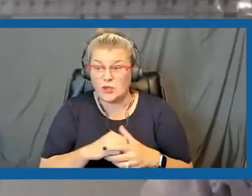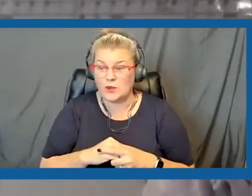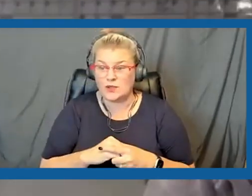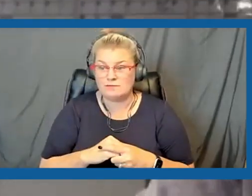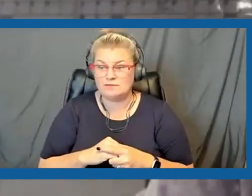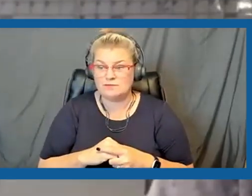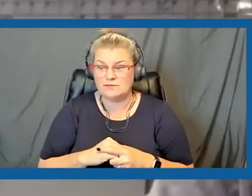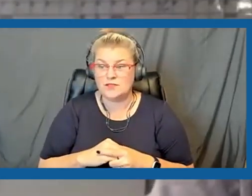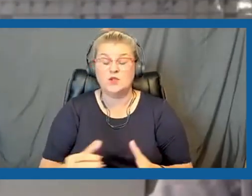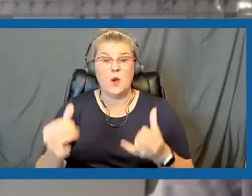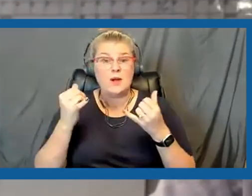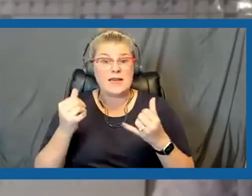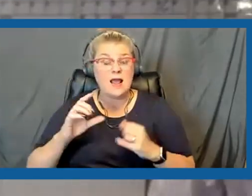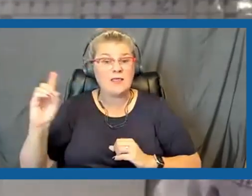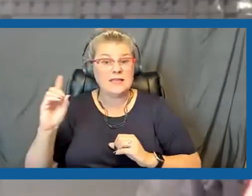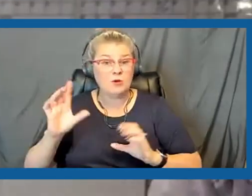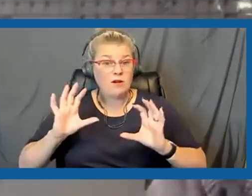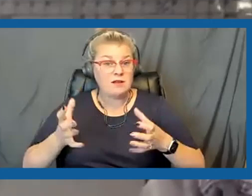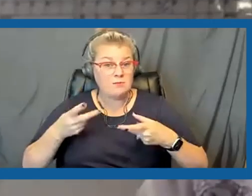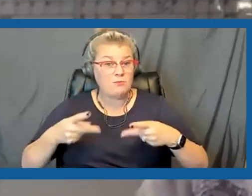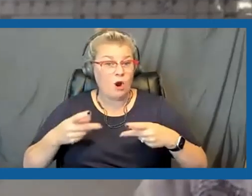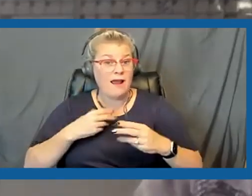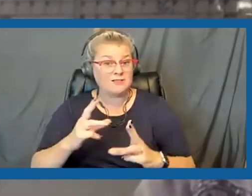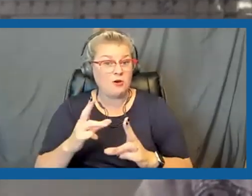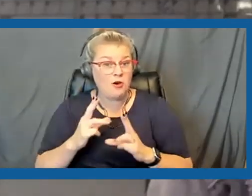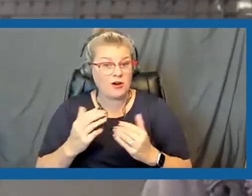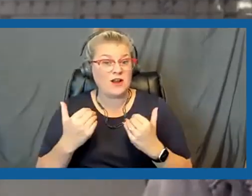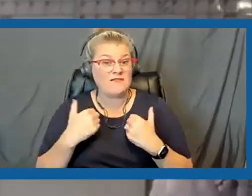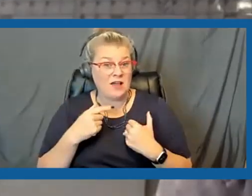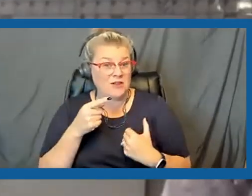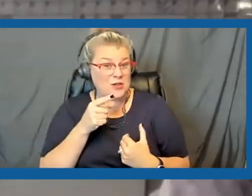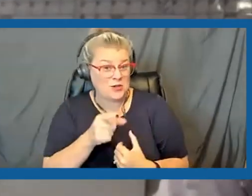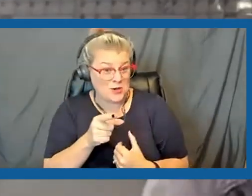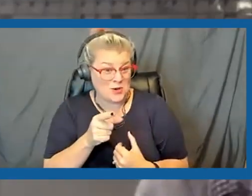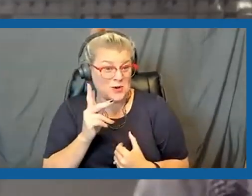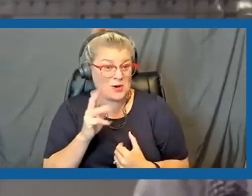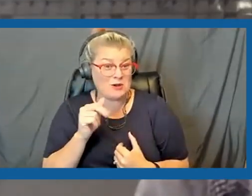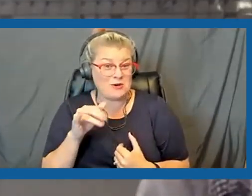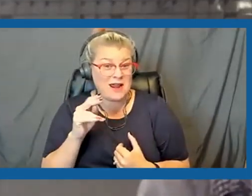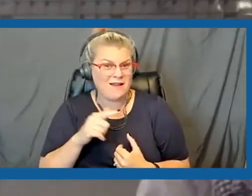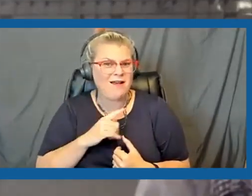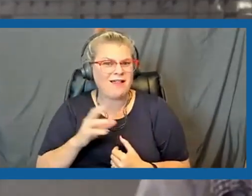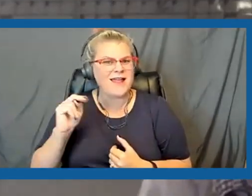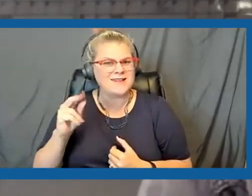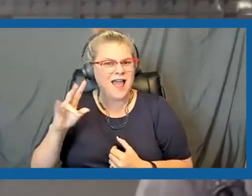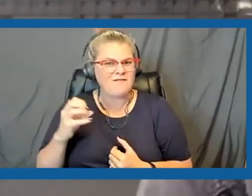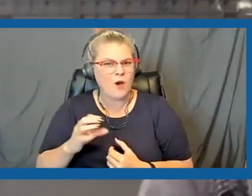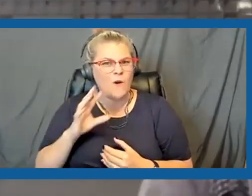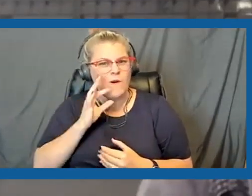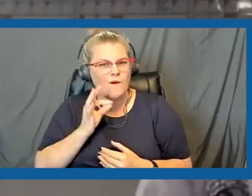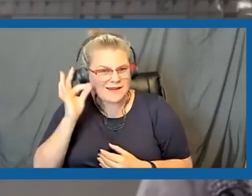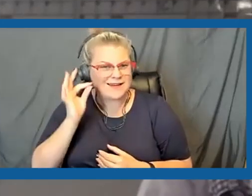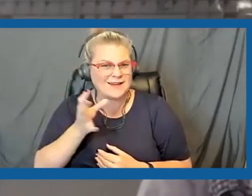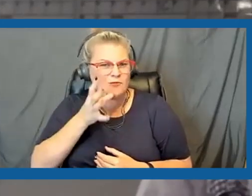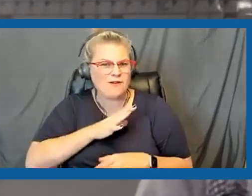So now that the Democratic Party has the honor of having you, Cranell, a Navajo Native woman serving